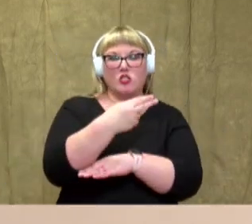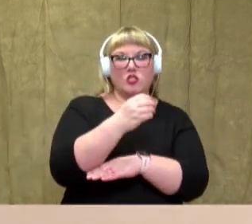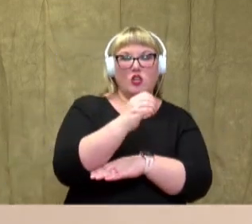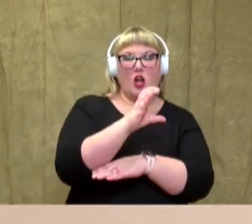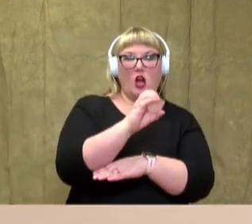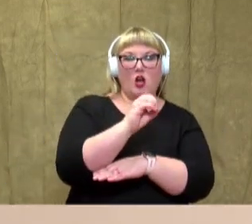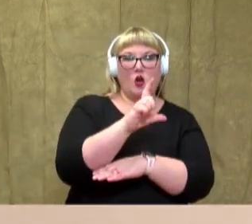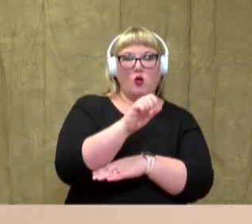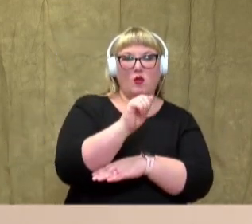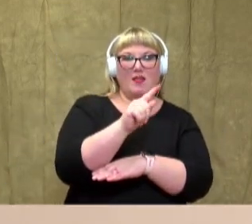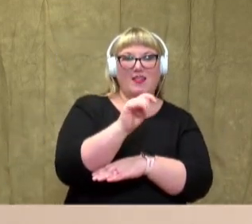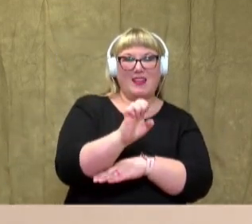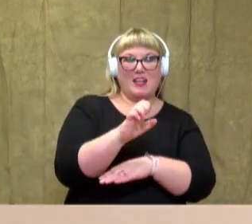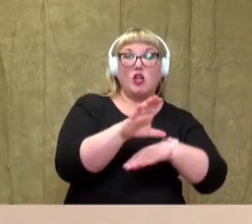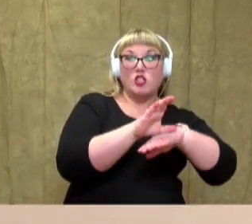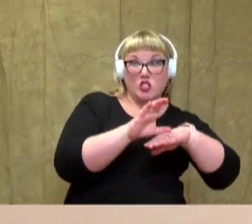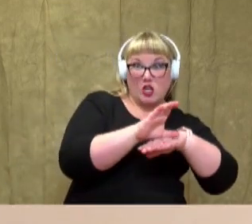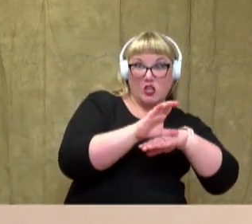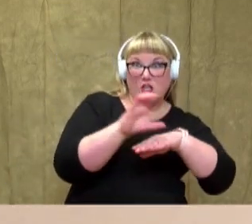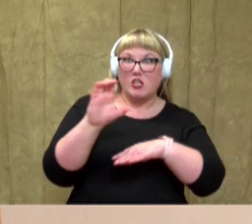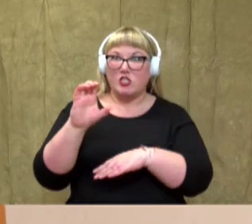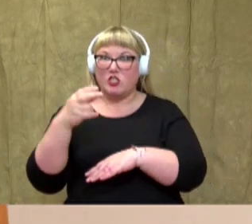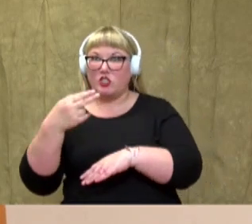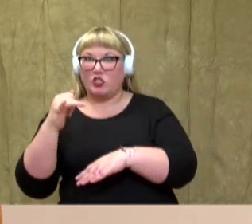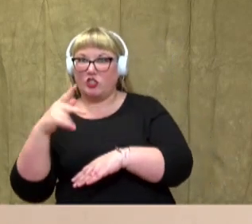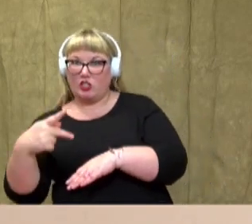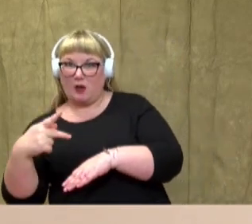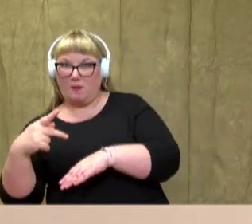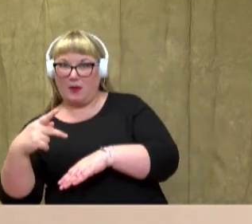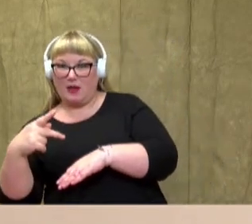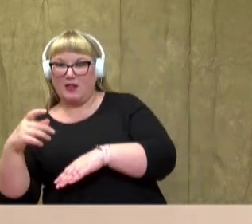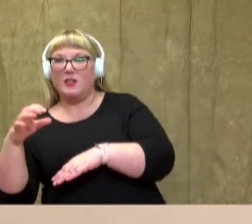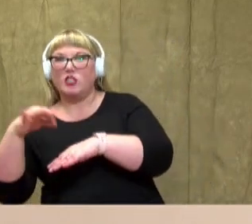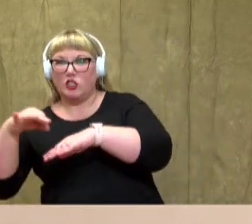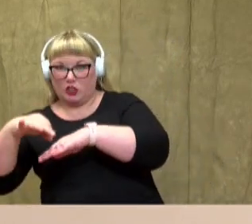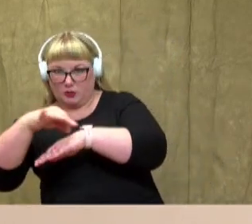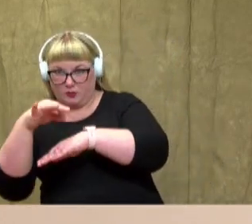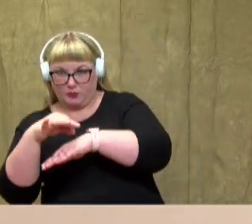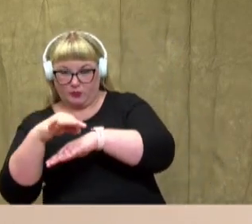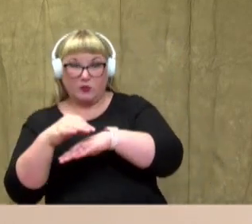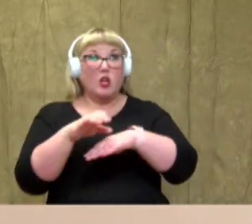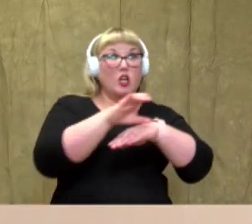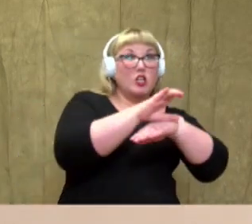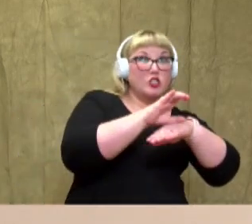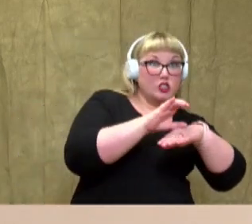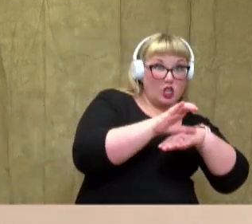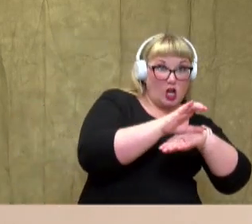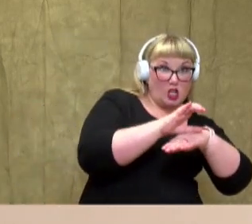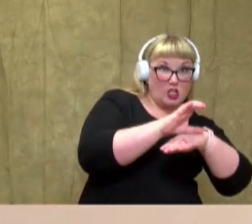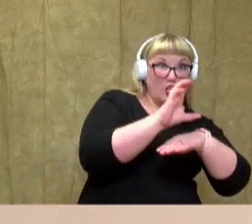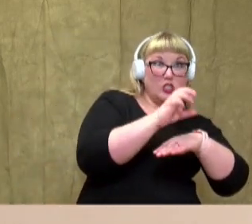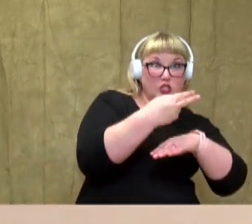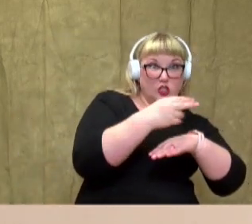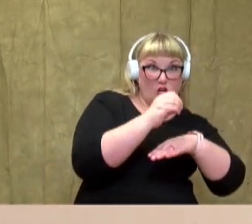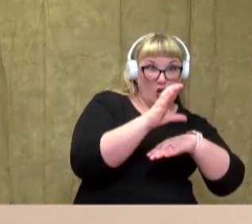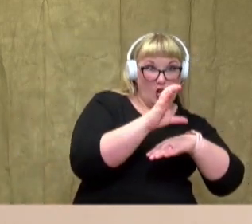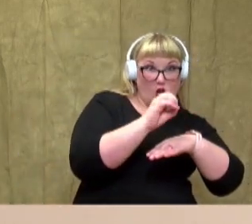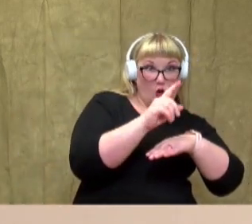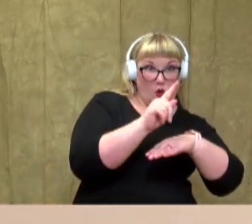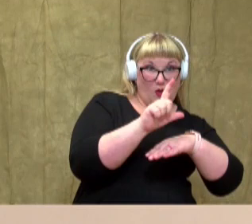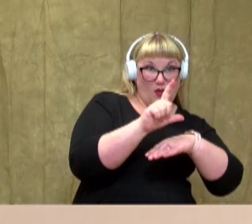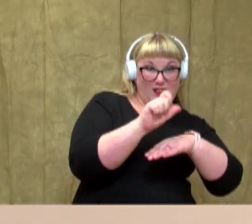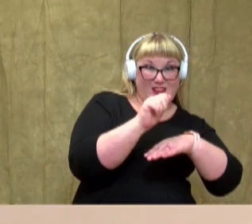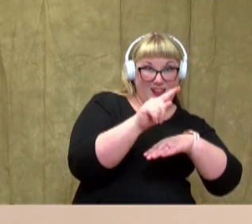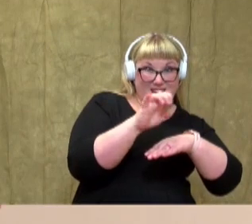Chocolate chip. Listen to the first sound you hear in the word chocolate, then listen to the first sound you hear in the word